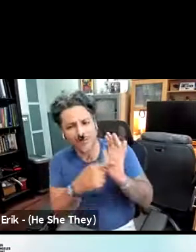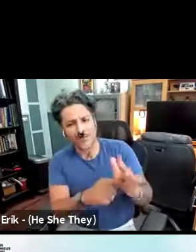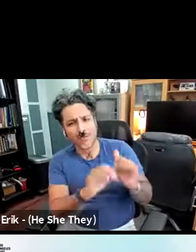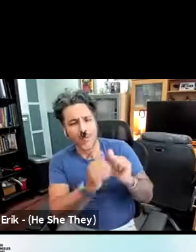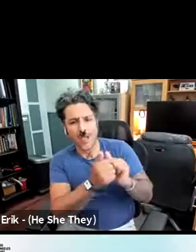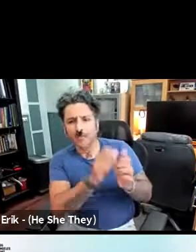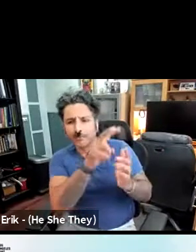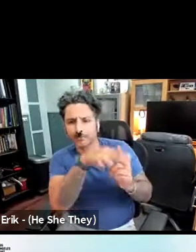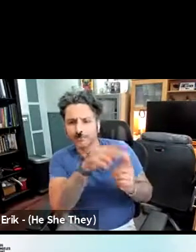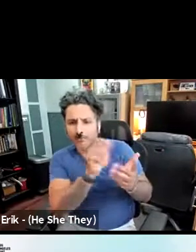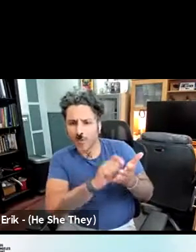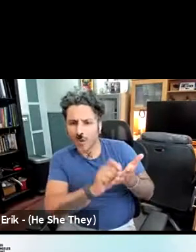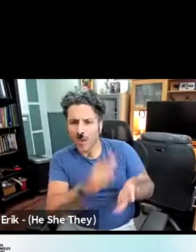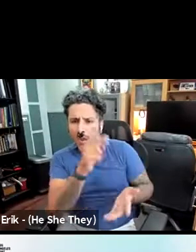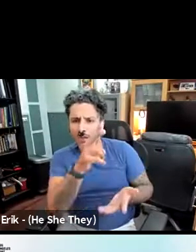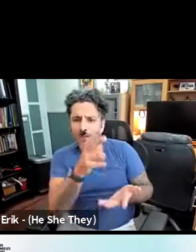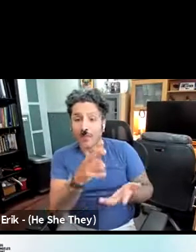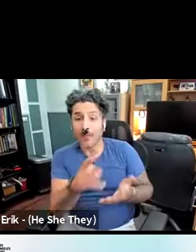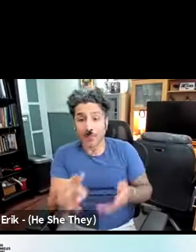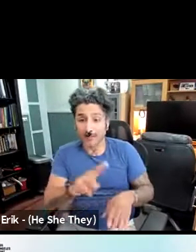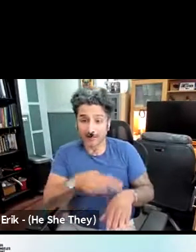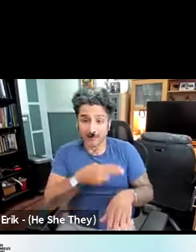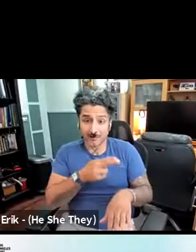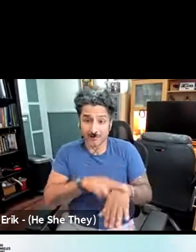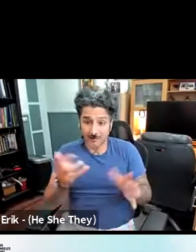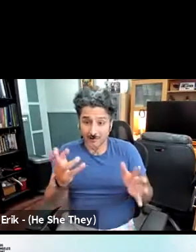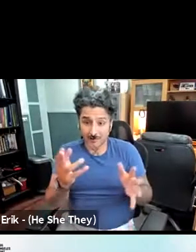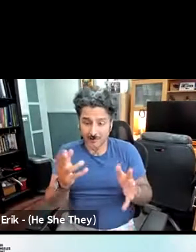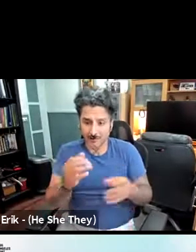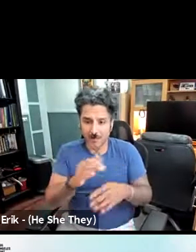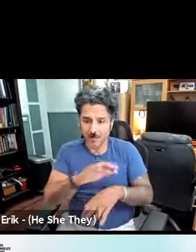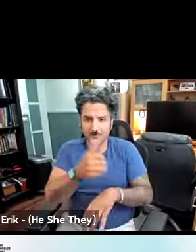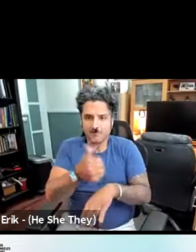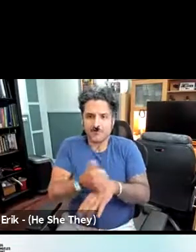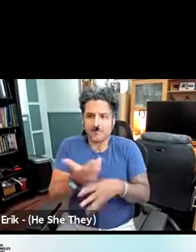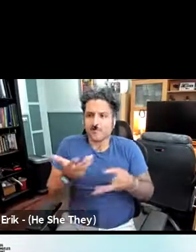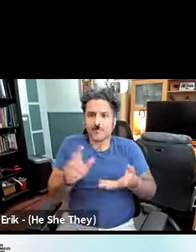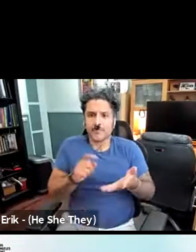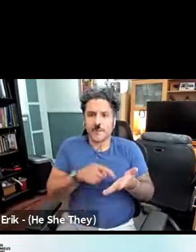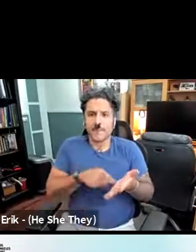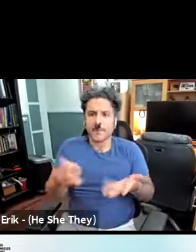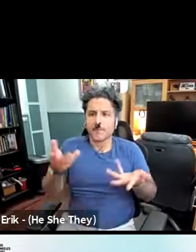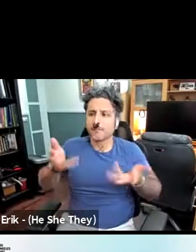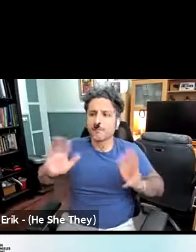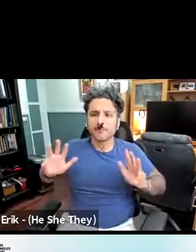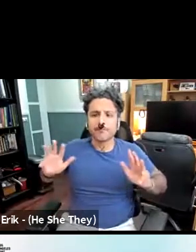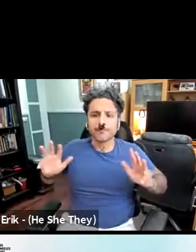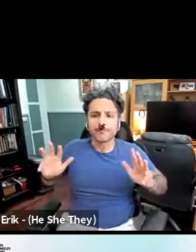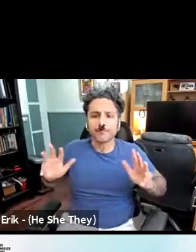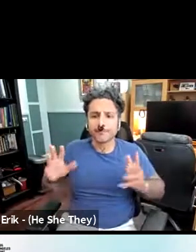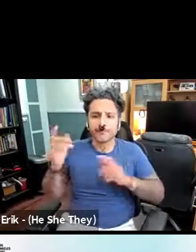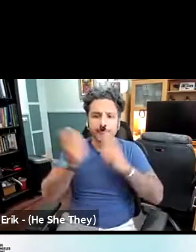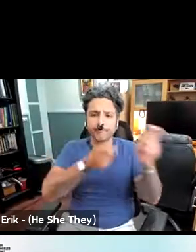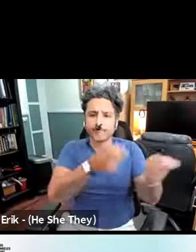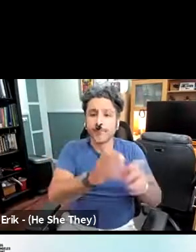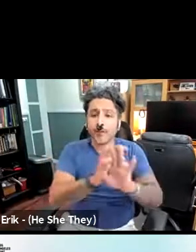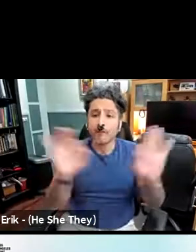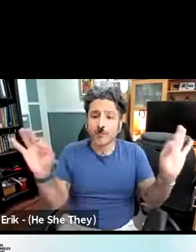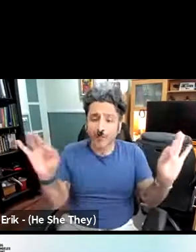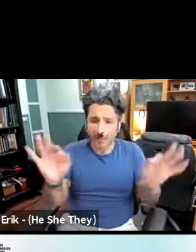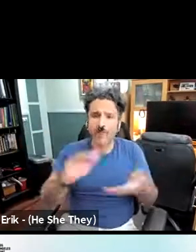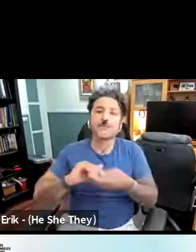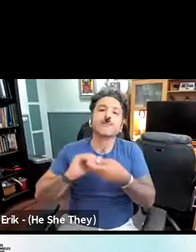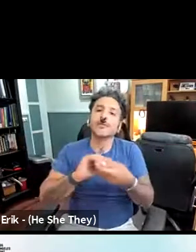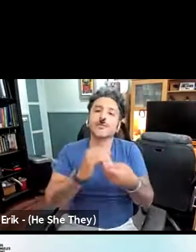That is mutual aid, and that's nation building on the ground level. Don't nobody have to give it. I already paid for the education. Now here it is given freely to you. That's mutual